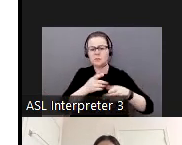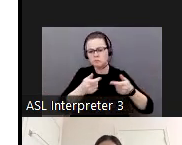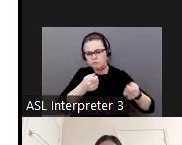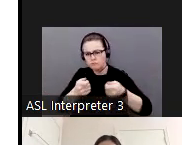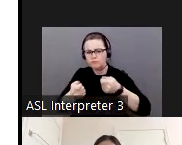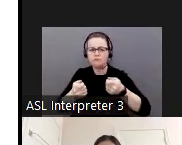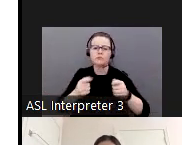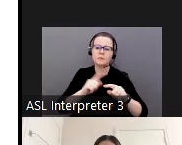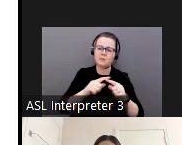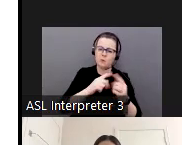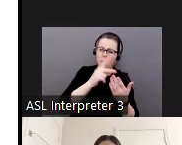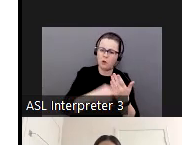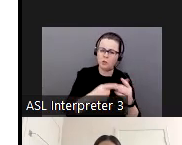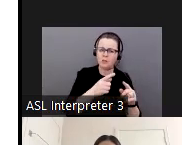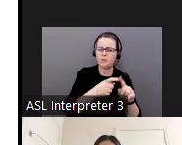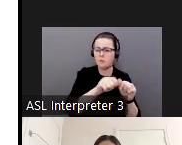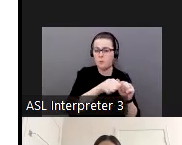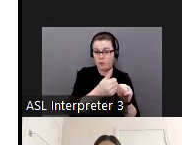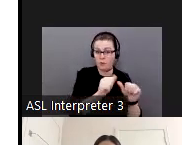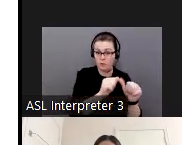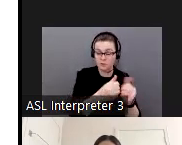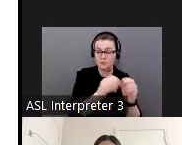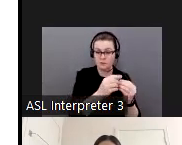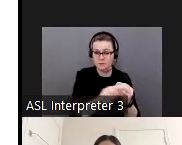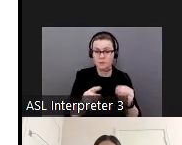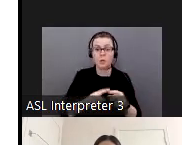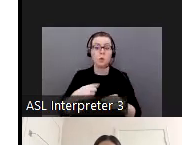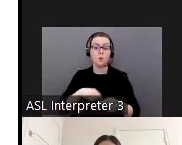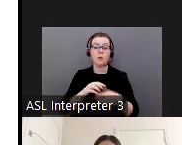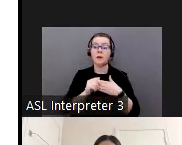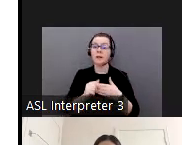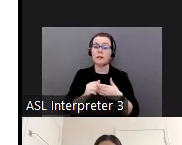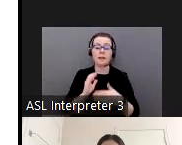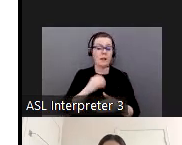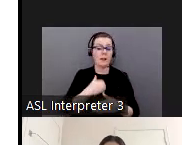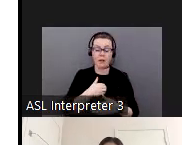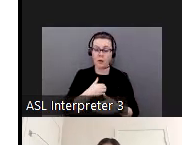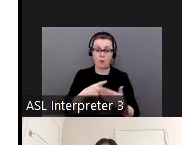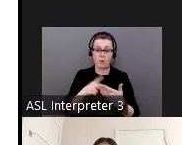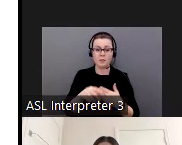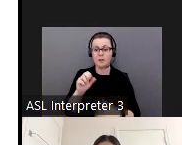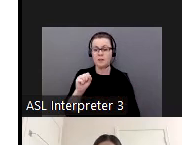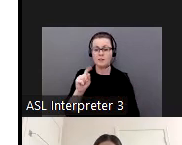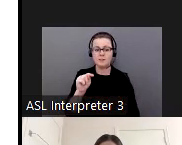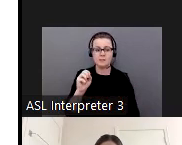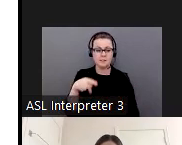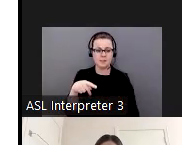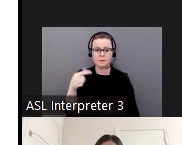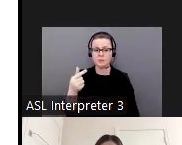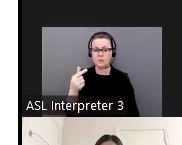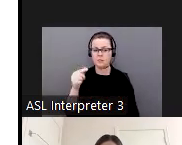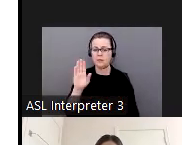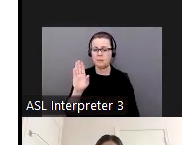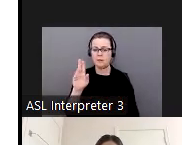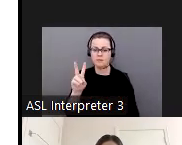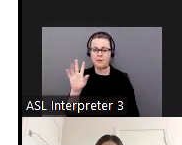stakeholders. And we, of course, lead our own projects, the current one being the Stop GBV 55+, which is what we're going to be talking about today.